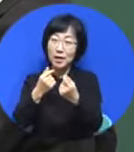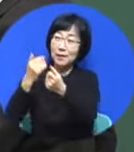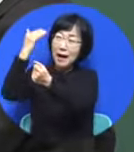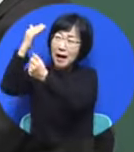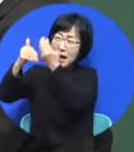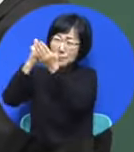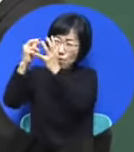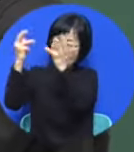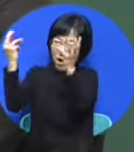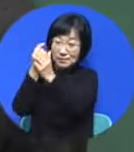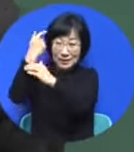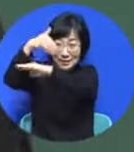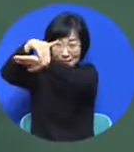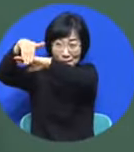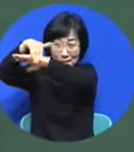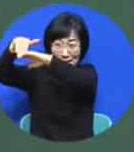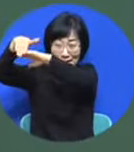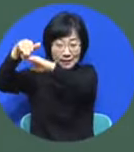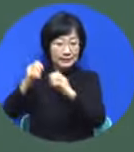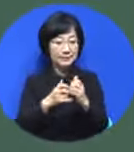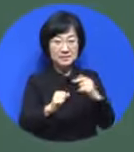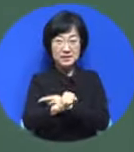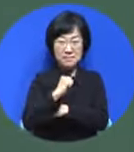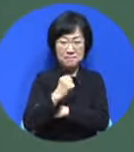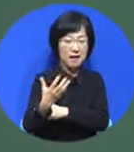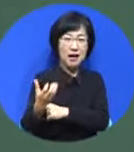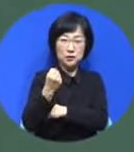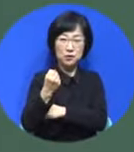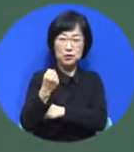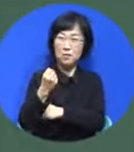The absolute plan of God, no man can block.